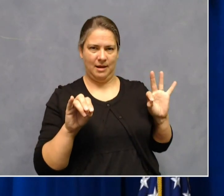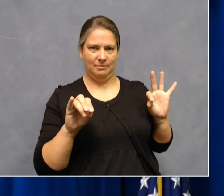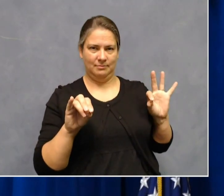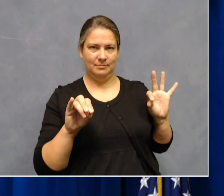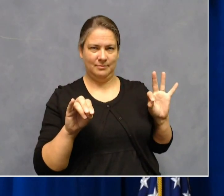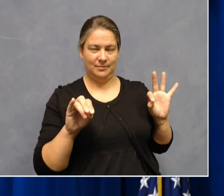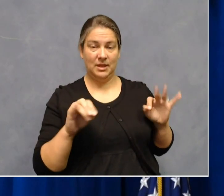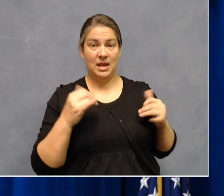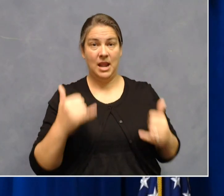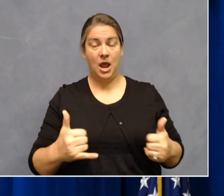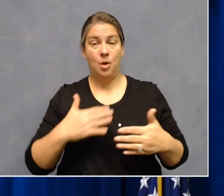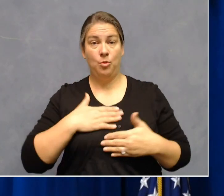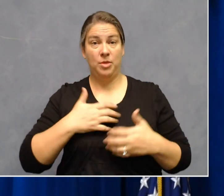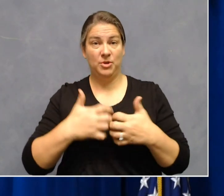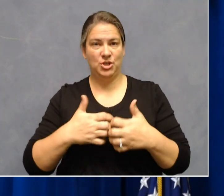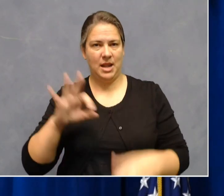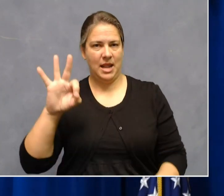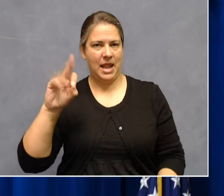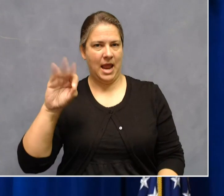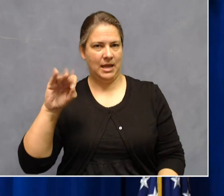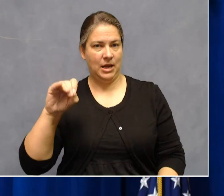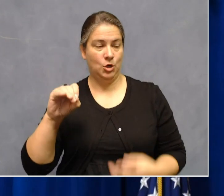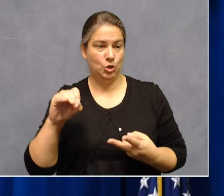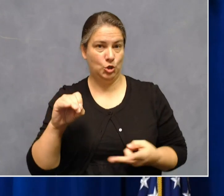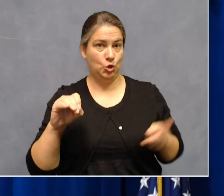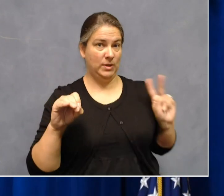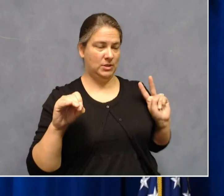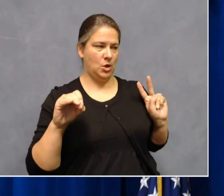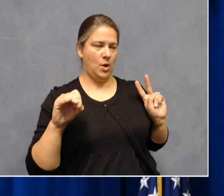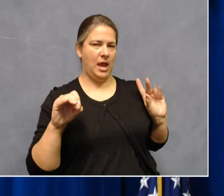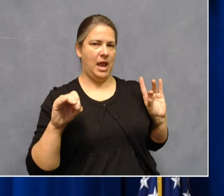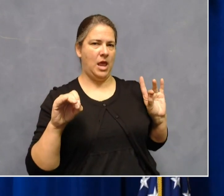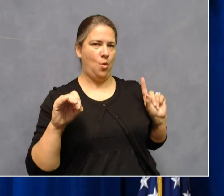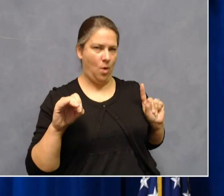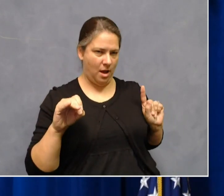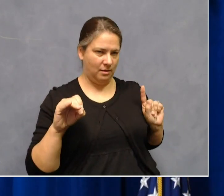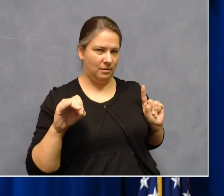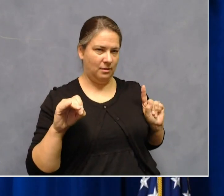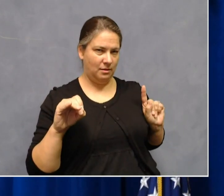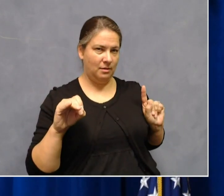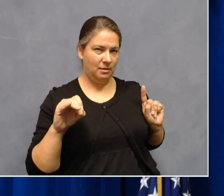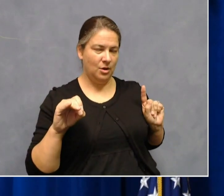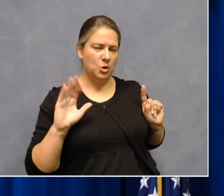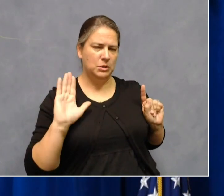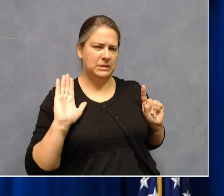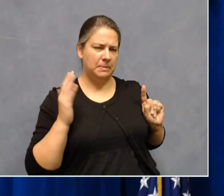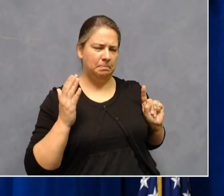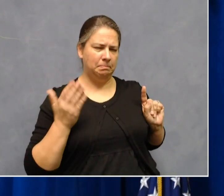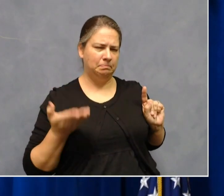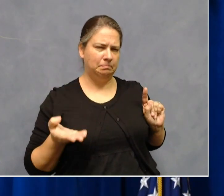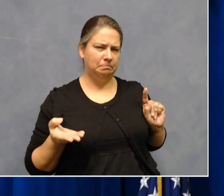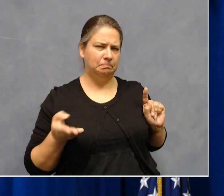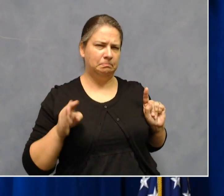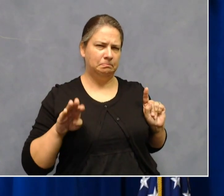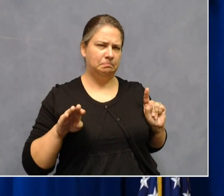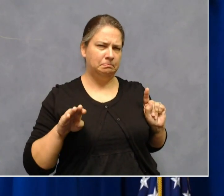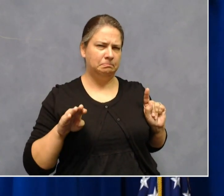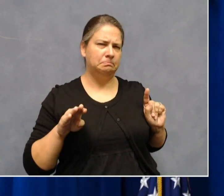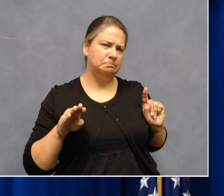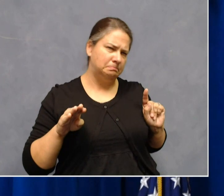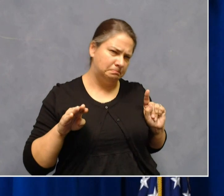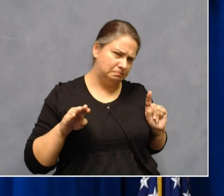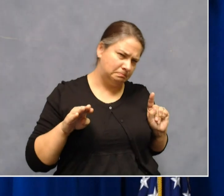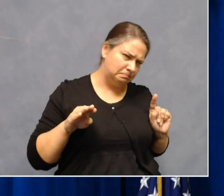2 weeks ago, that was 81. So some concern in the rise of those